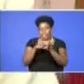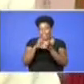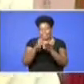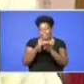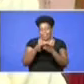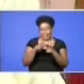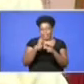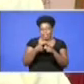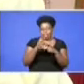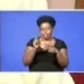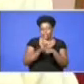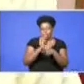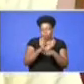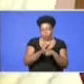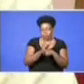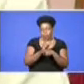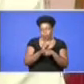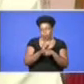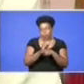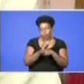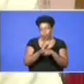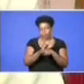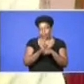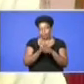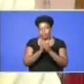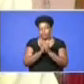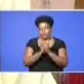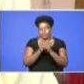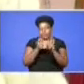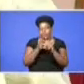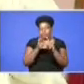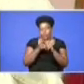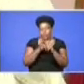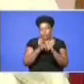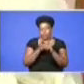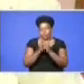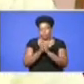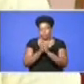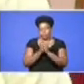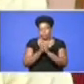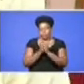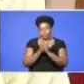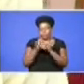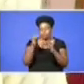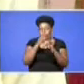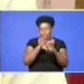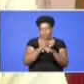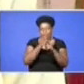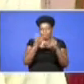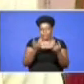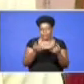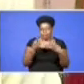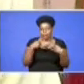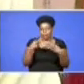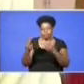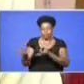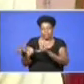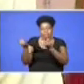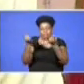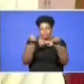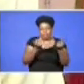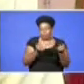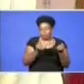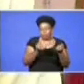use as a combat tool or mechanism to actually fight. Because right now they can't, you have to import because people will